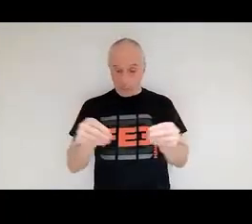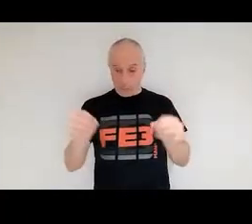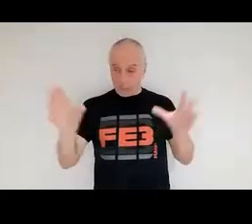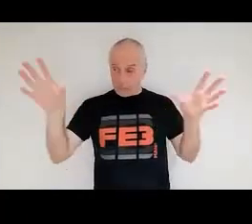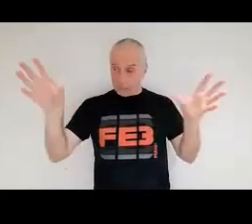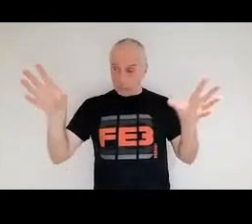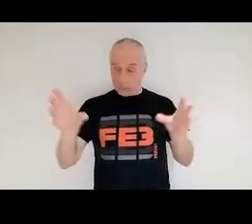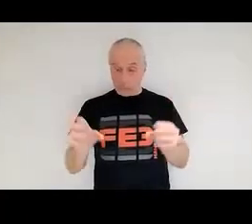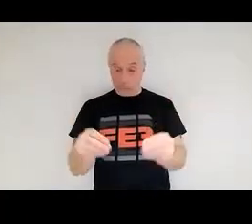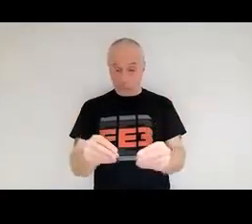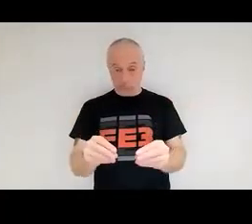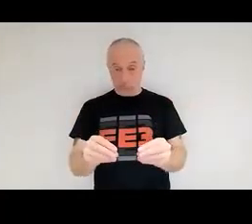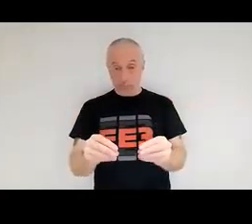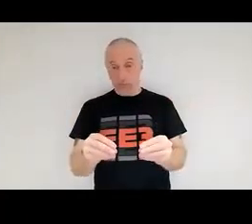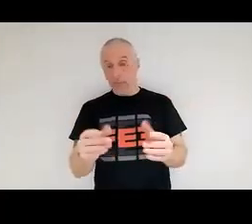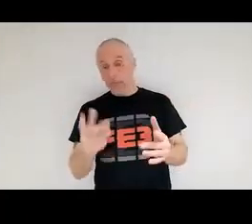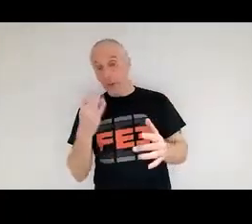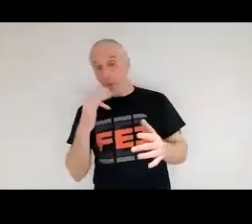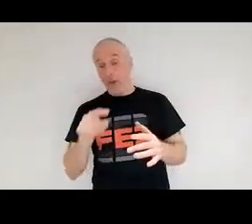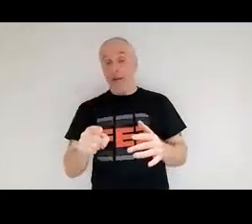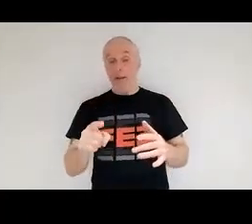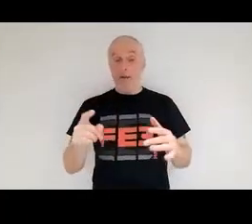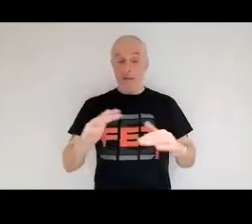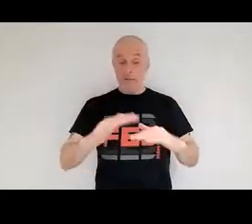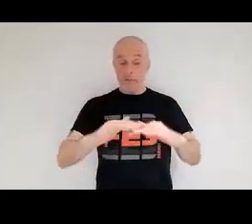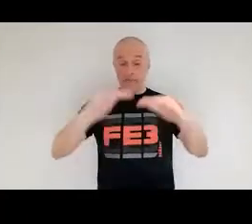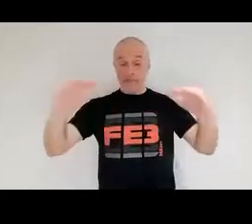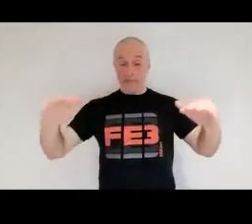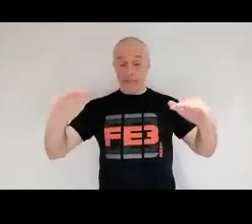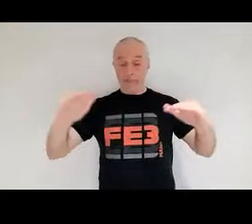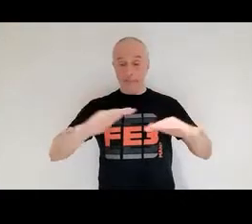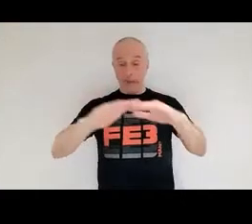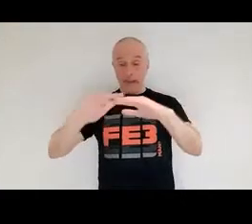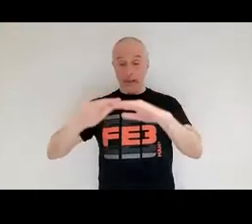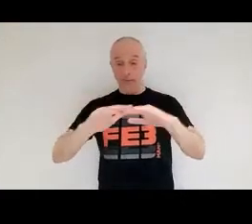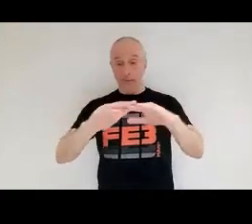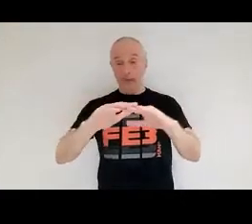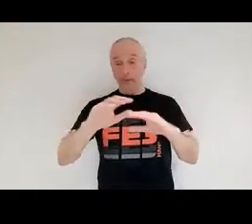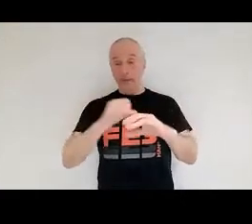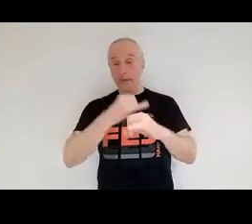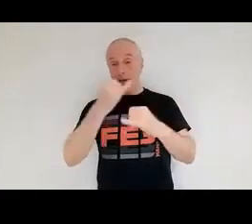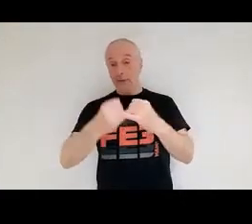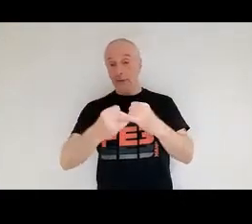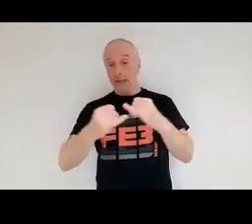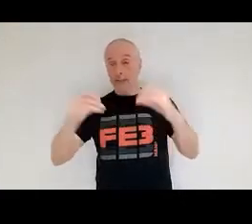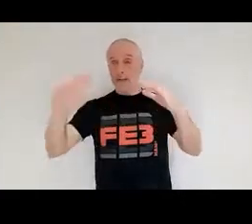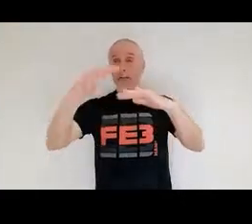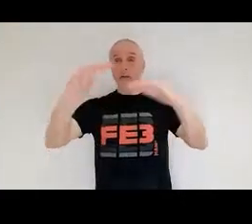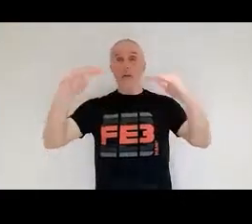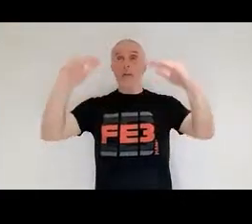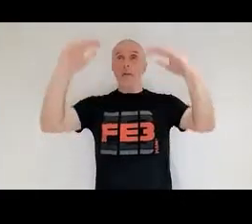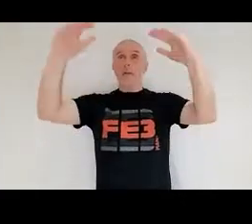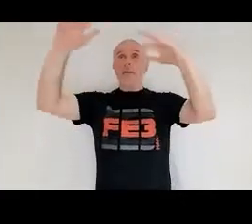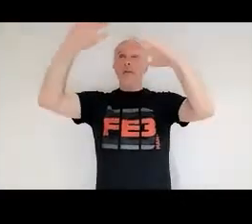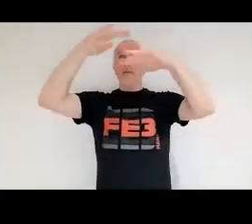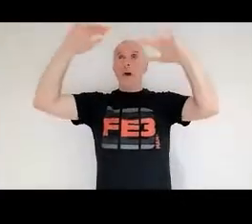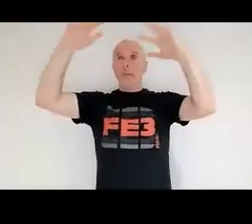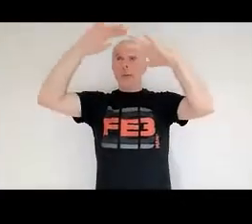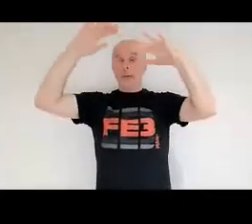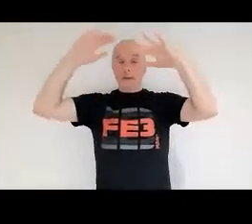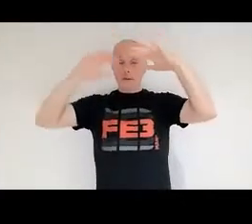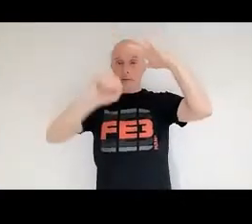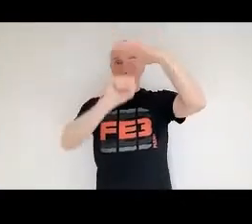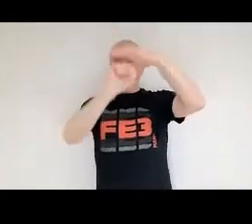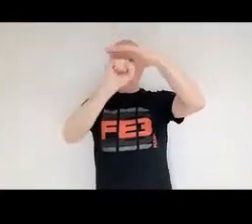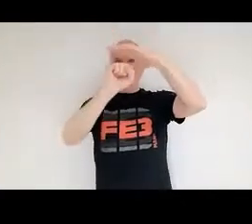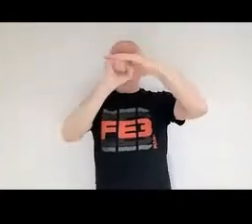question is, once I've established that equilibrium and I have my gas clouds sitting at the top of the room and all the pressures balanced, do